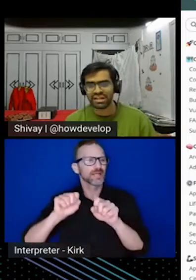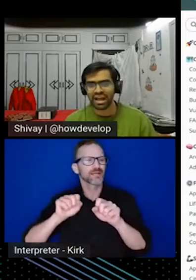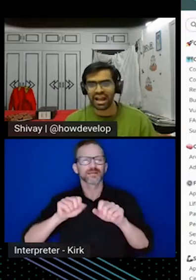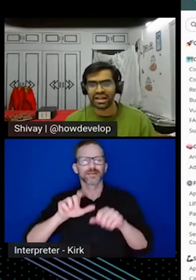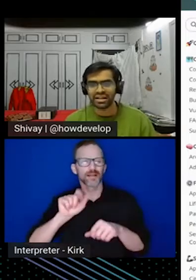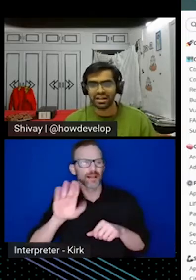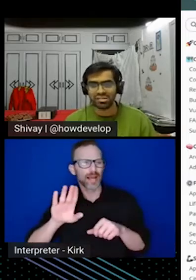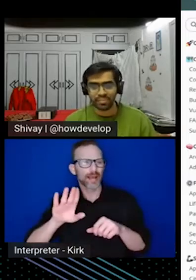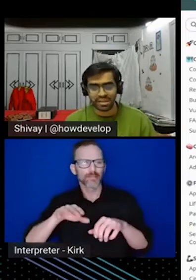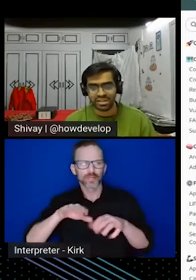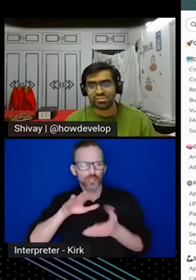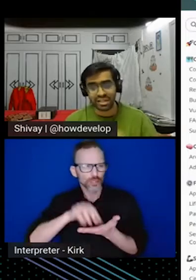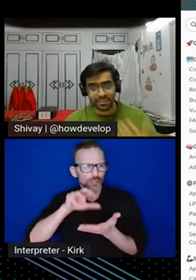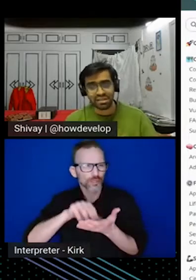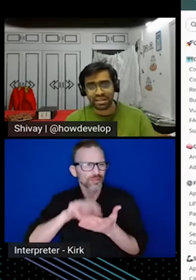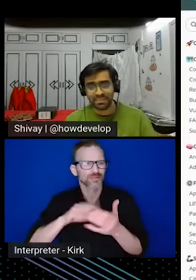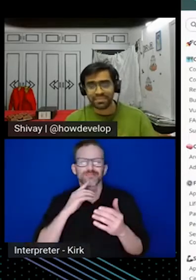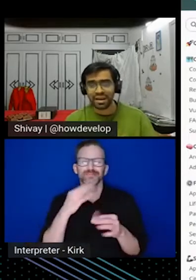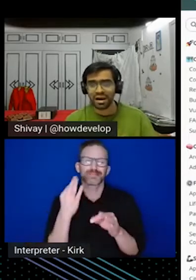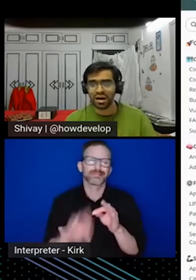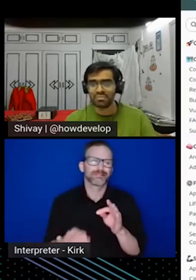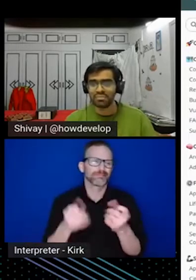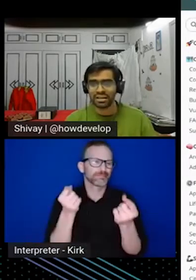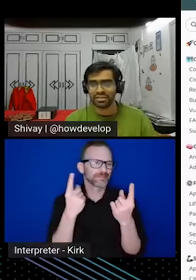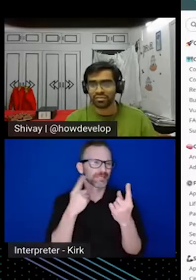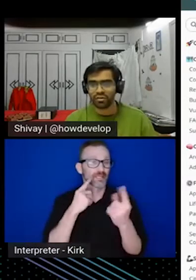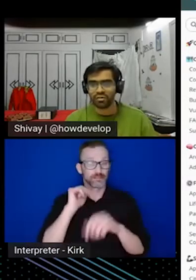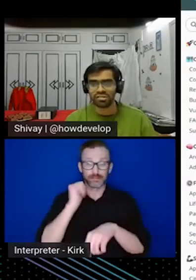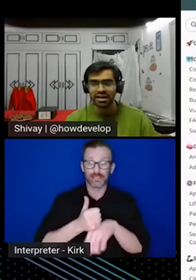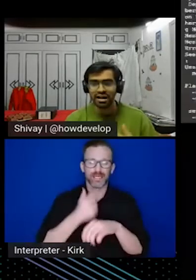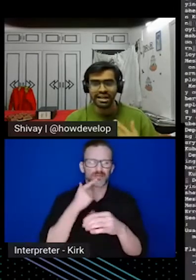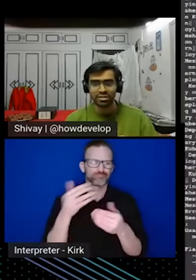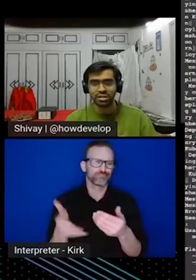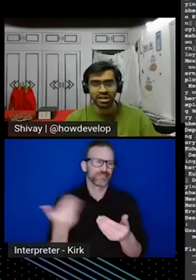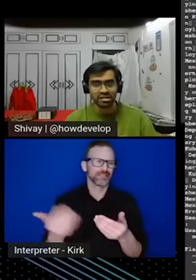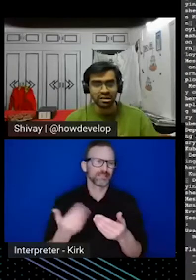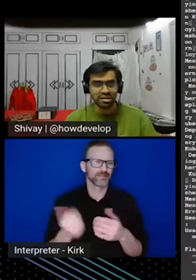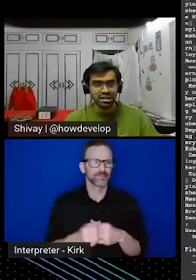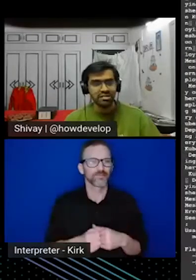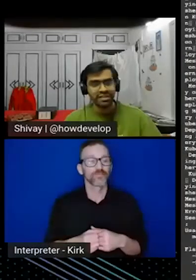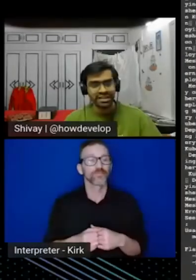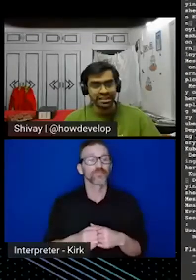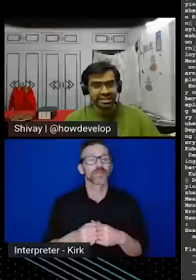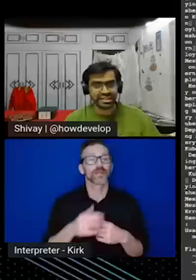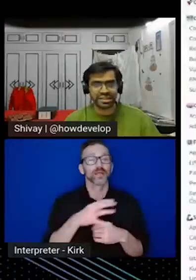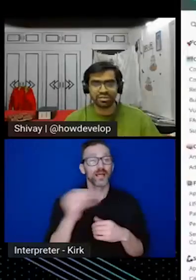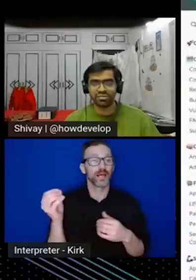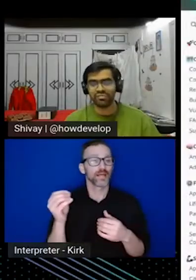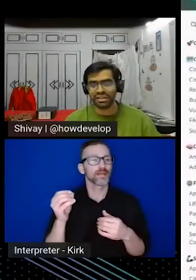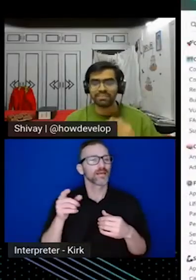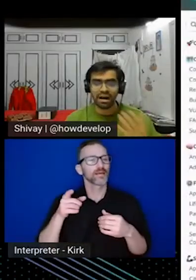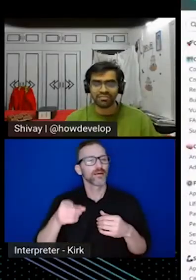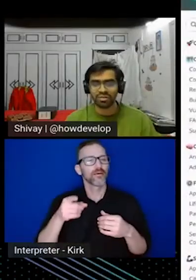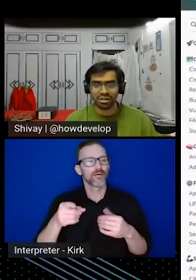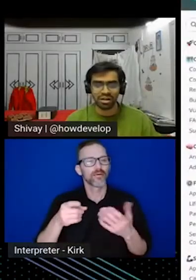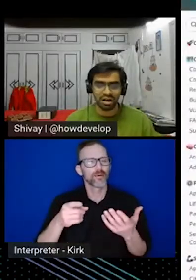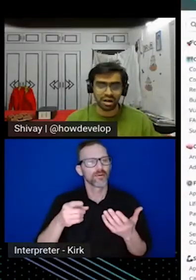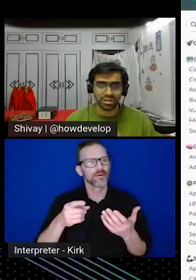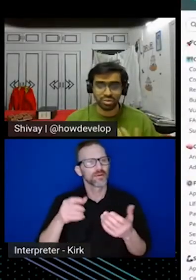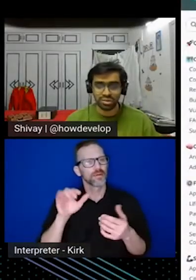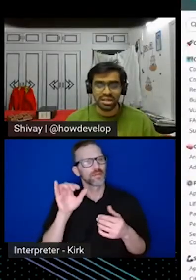to understand, and it's super easy to set up as well. Of course, Katacoda is a very very